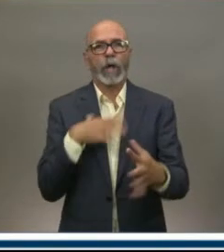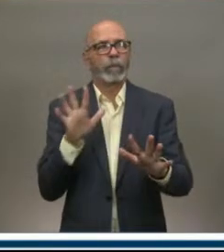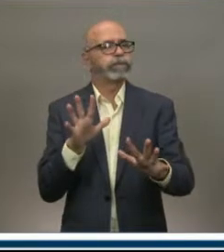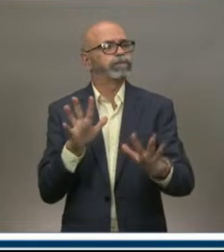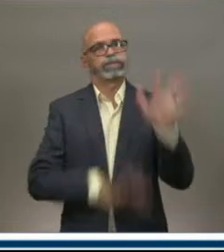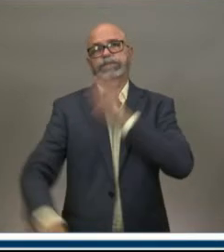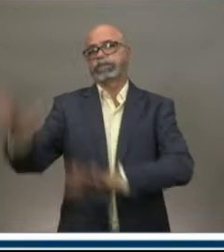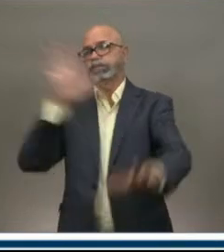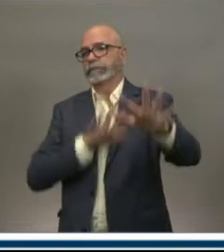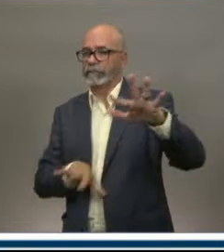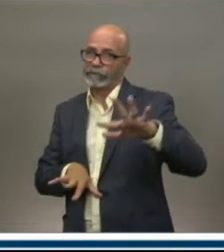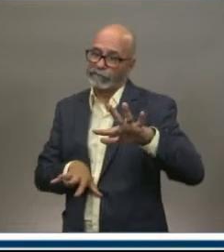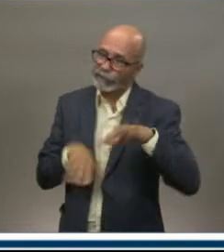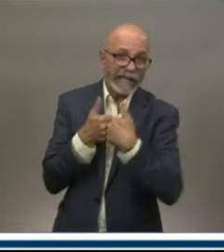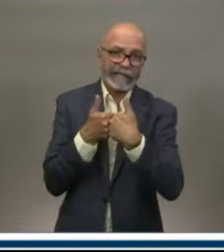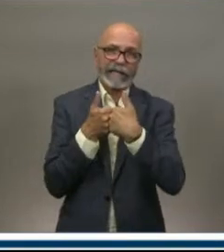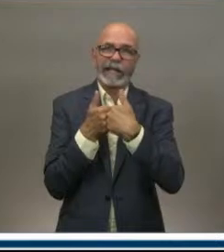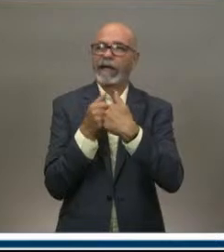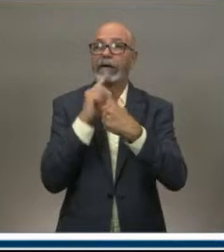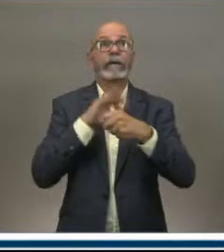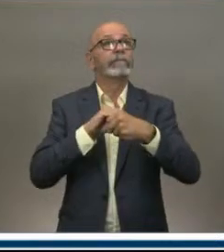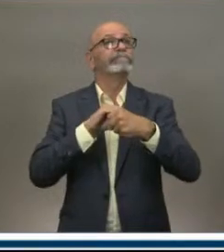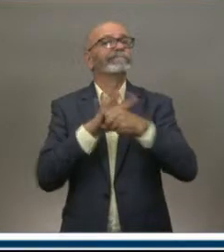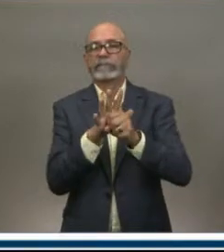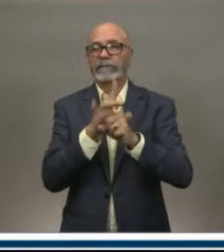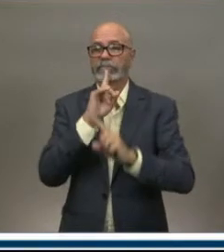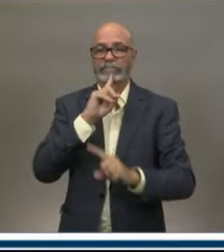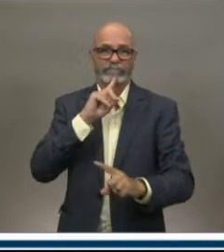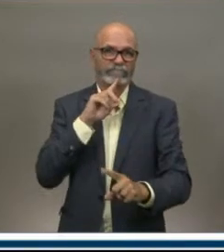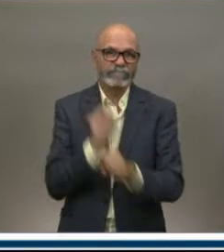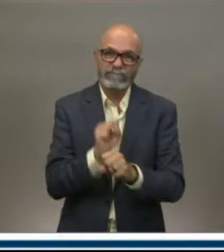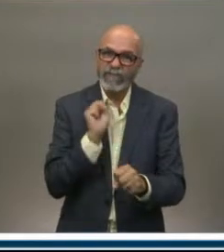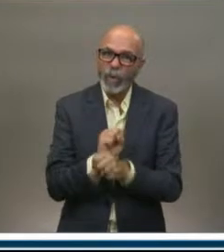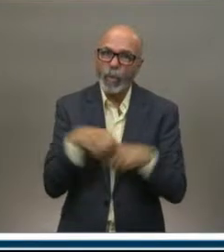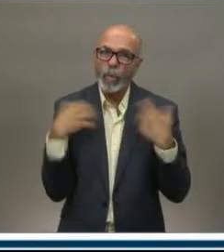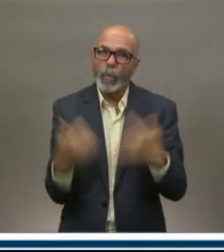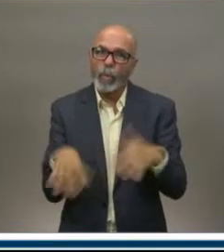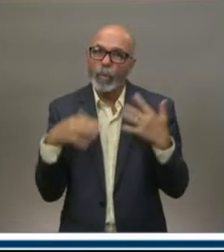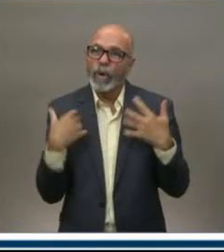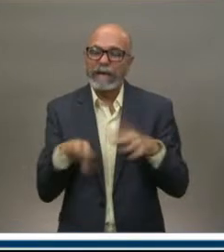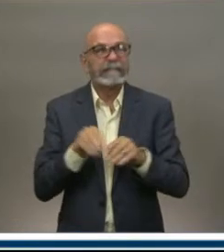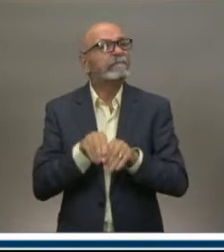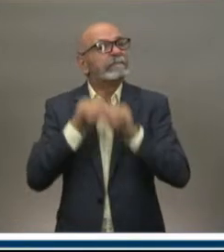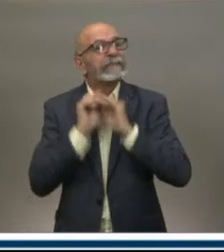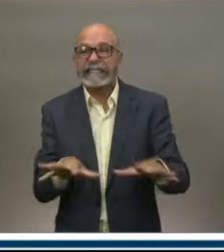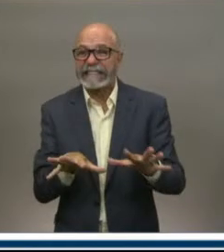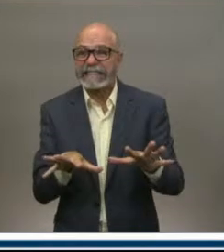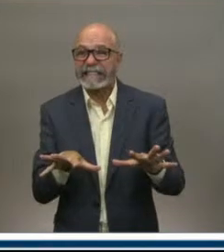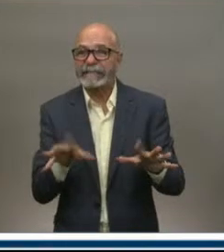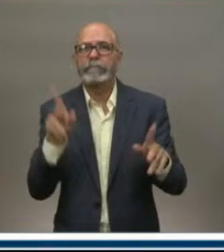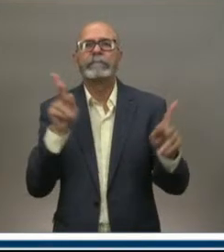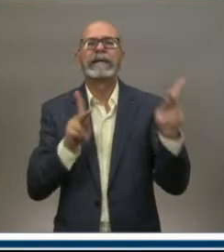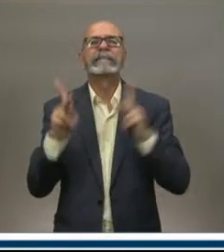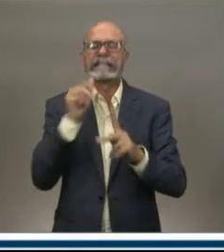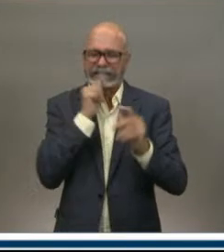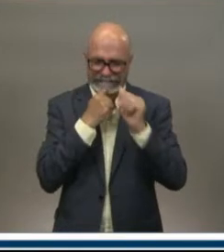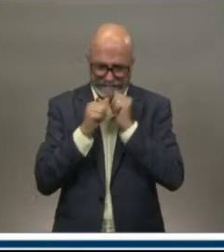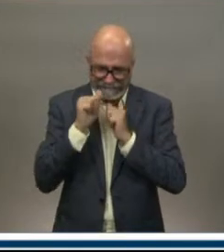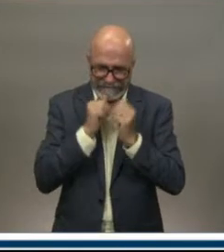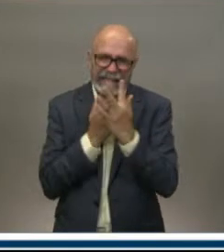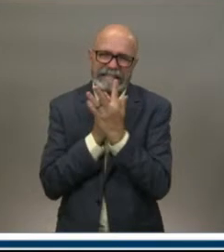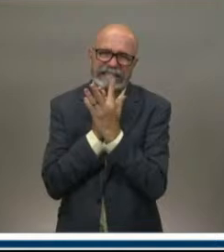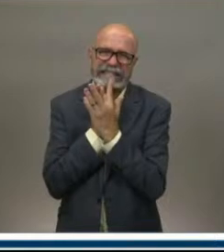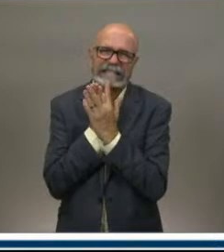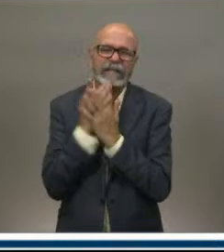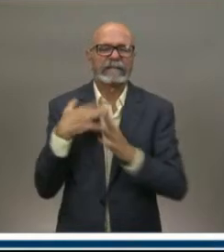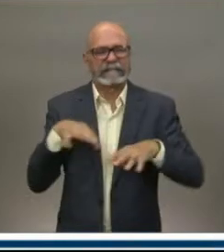altered our reality. This pandemic has caused pain and suffering for so many, especially for long-term